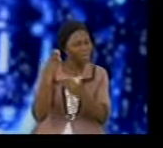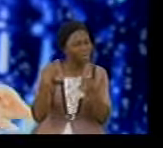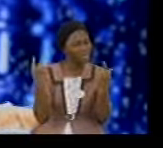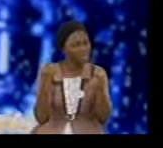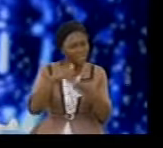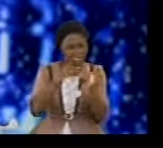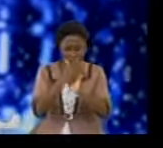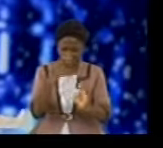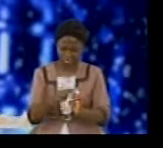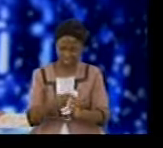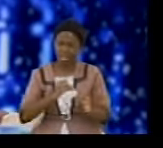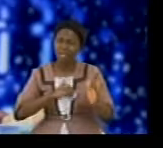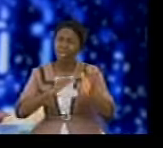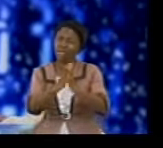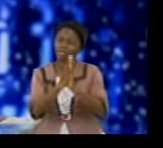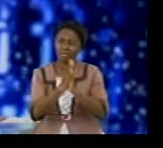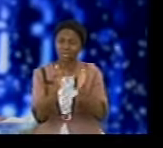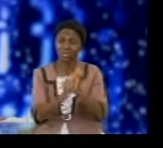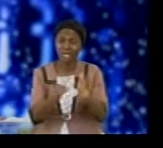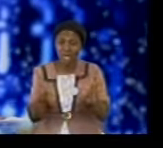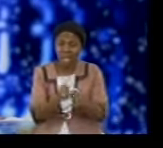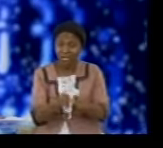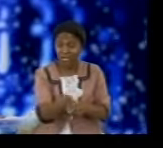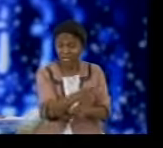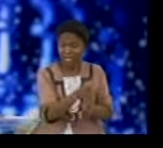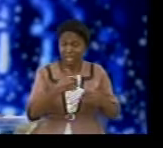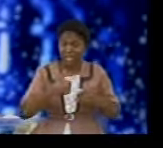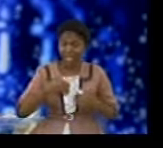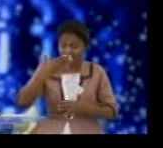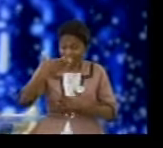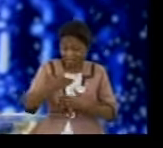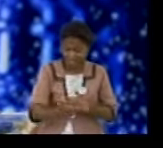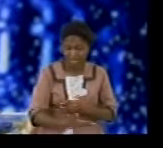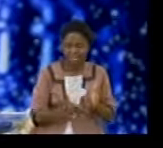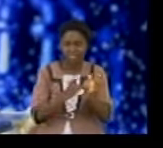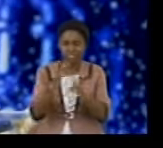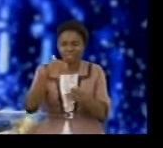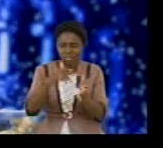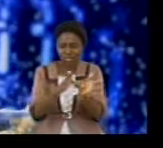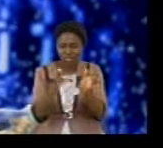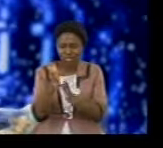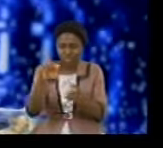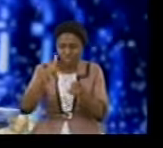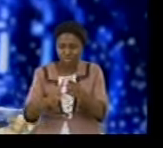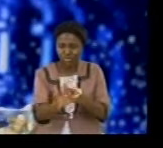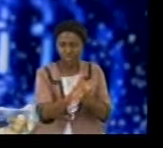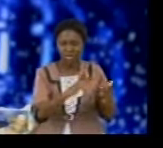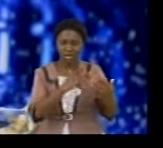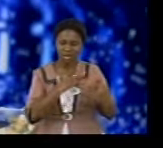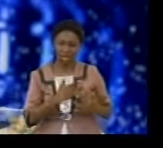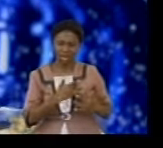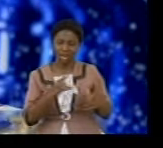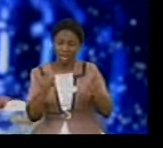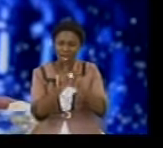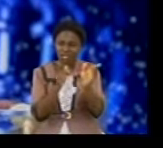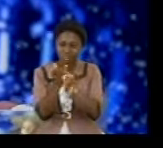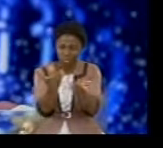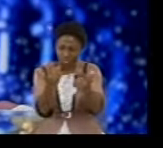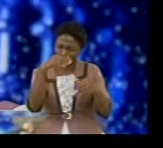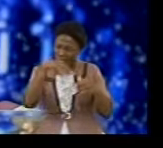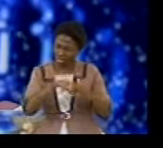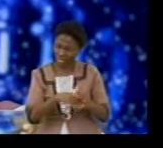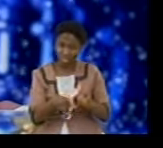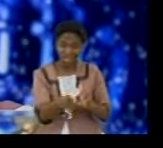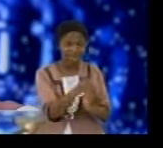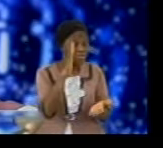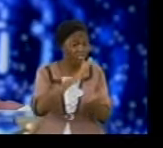Lord, that as they have invited Jesus into their hearts, as the Lord Jesus Christ comes in, they become brand new